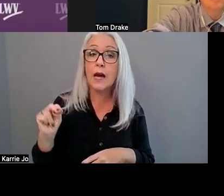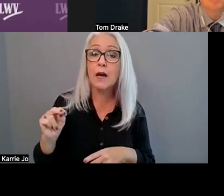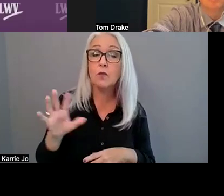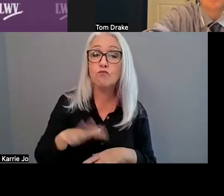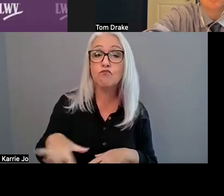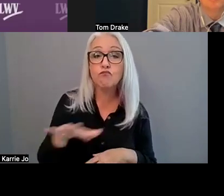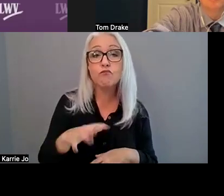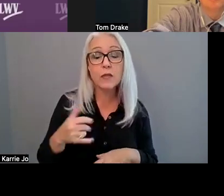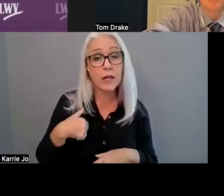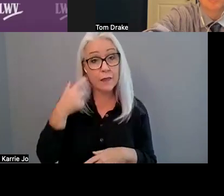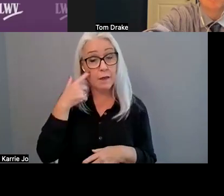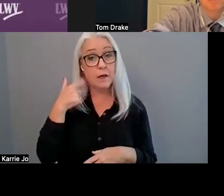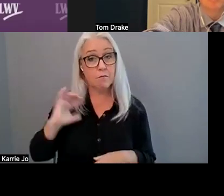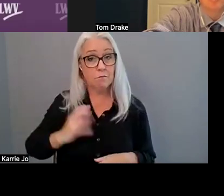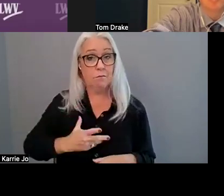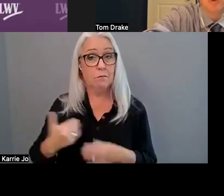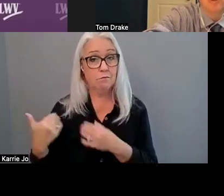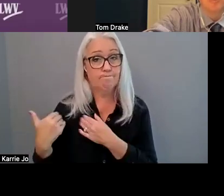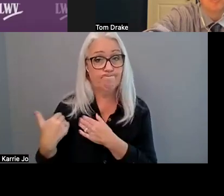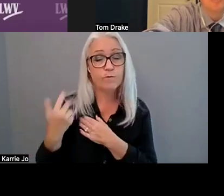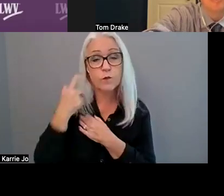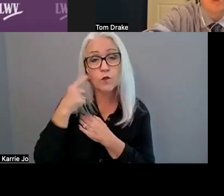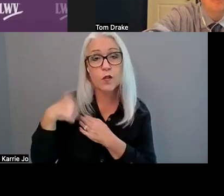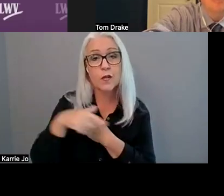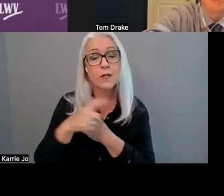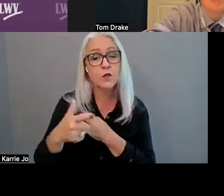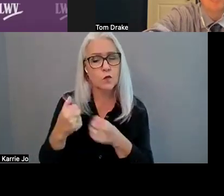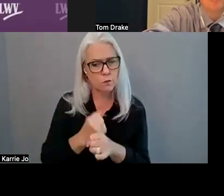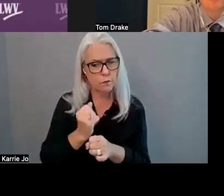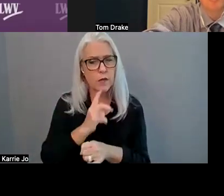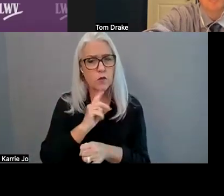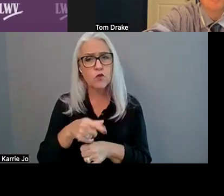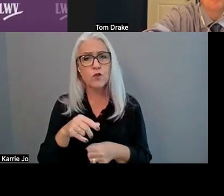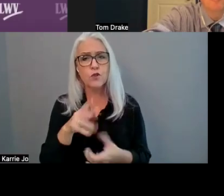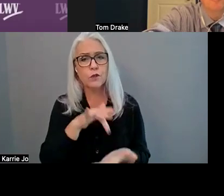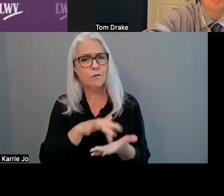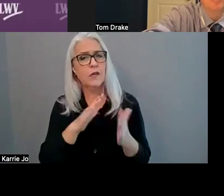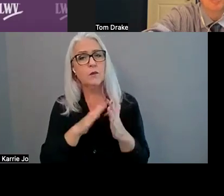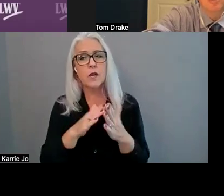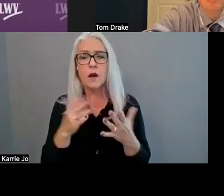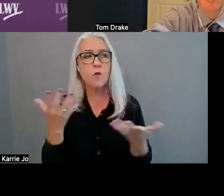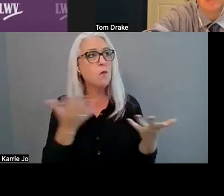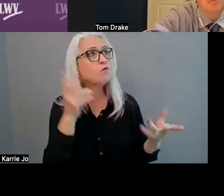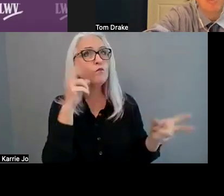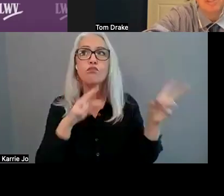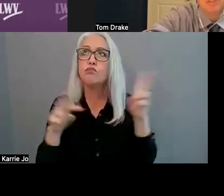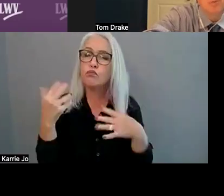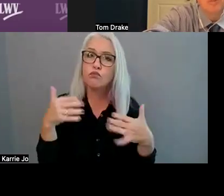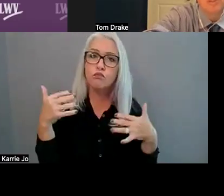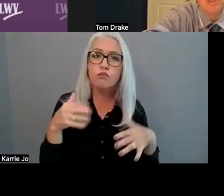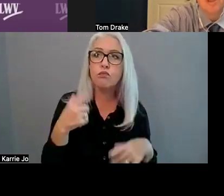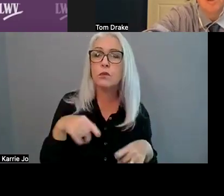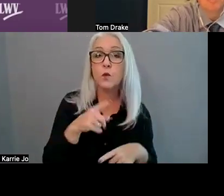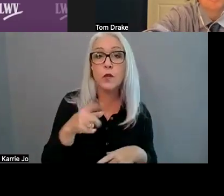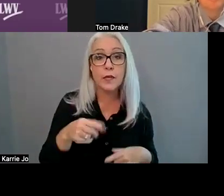us to make sure we are stewards of how the downtown looks when they come to our village. And we owe that to our business